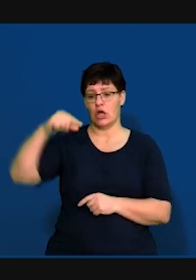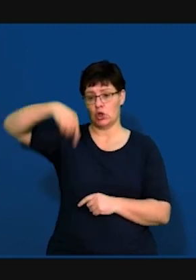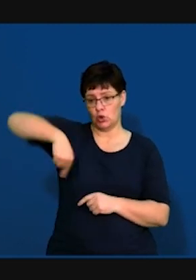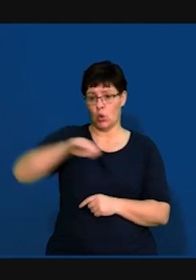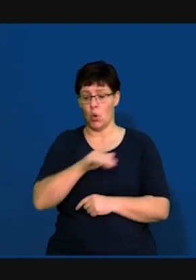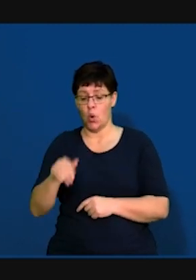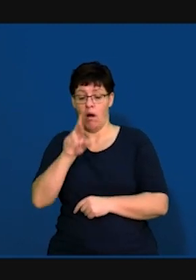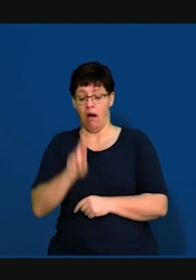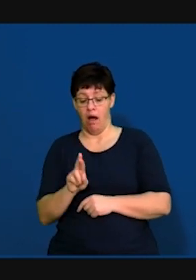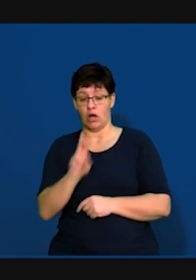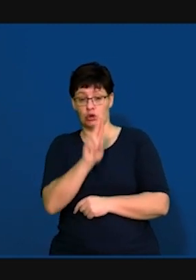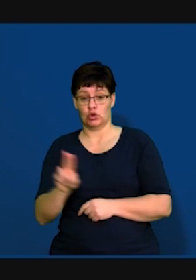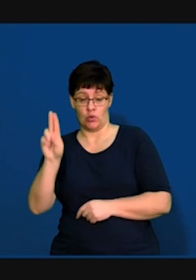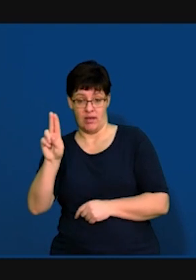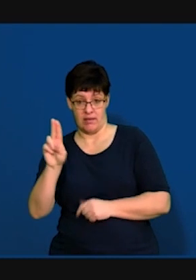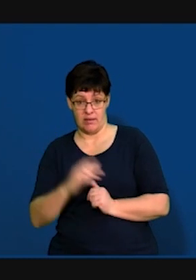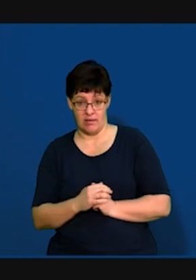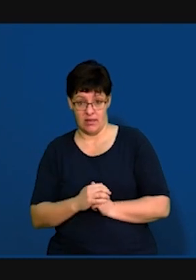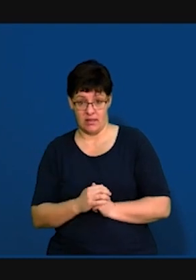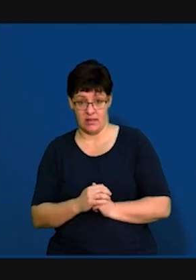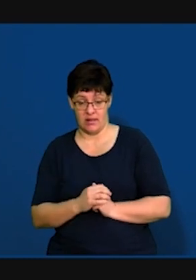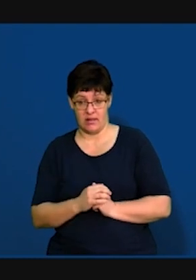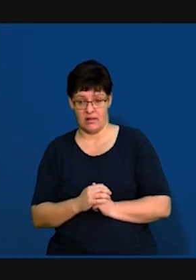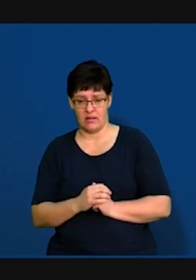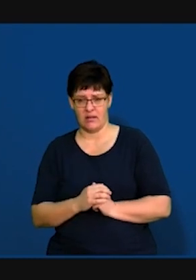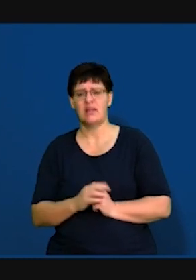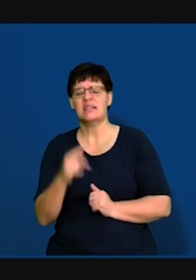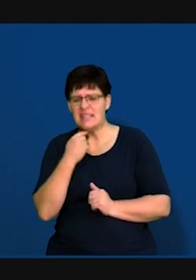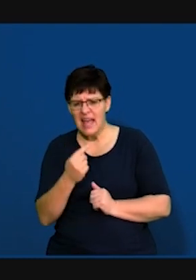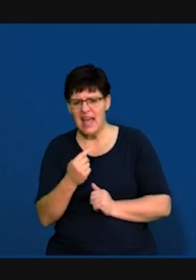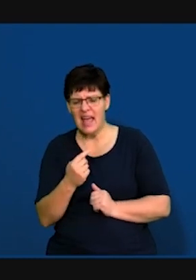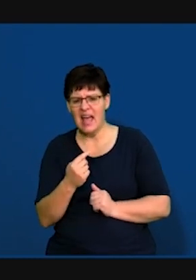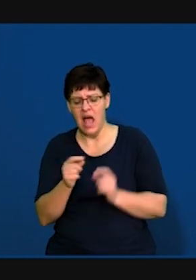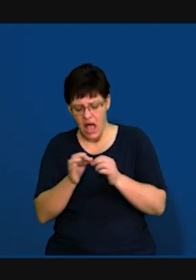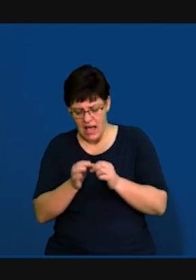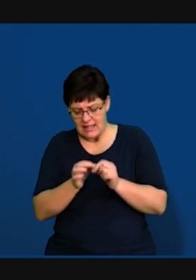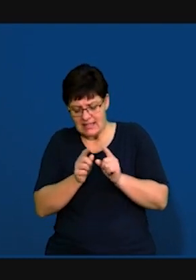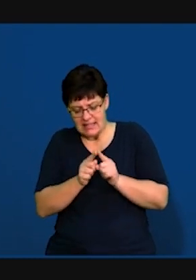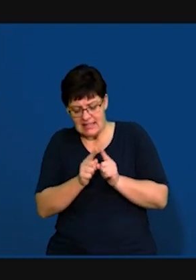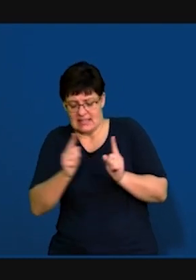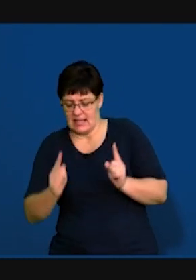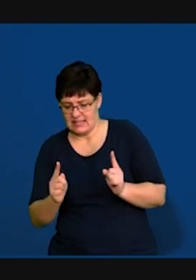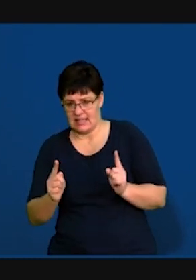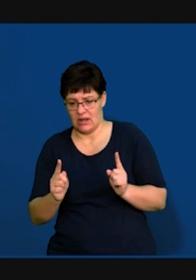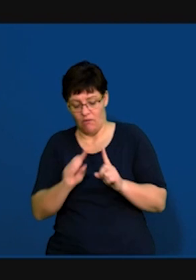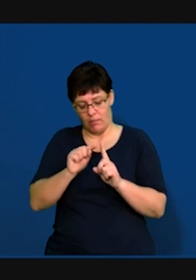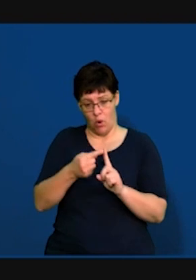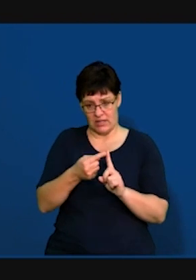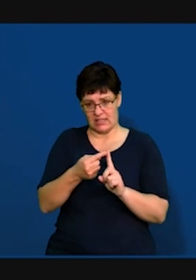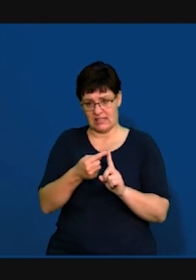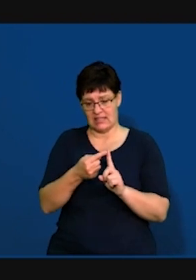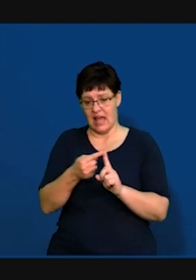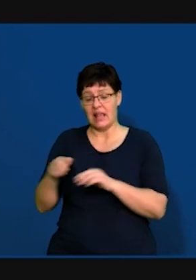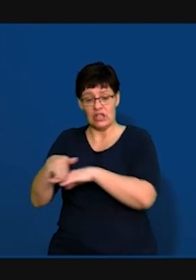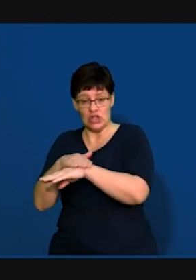squared. Now, you'd realize that we even talk about the square of the distance between the point and the surface that